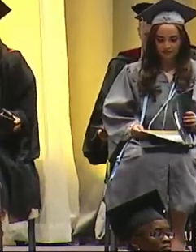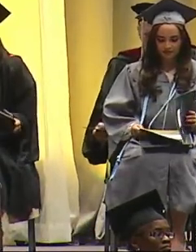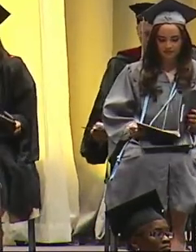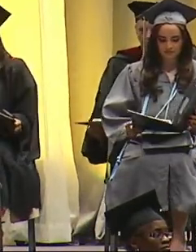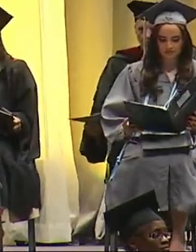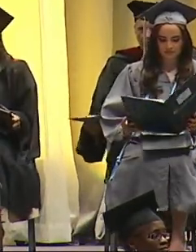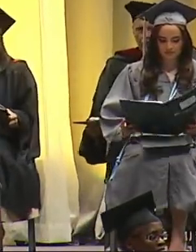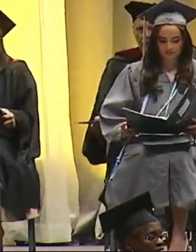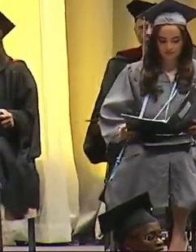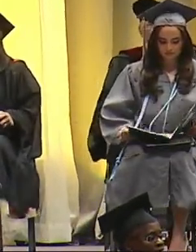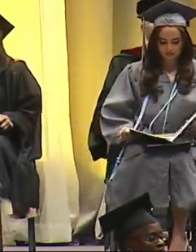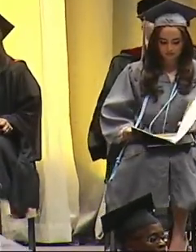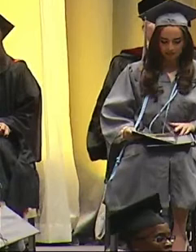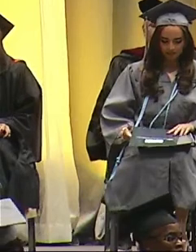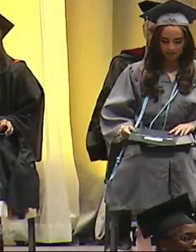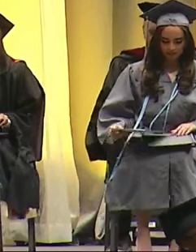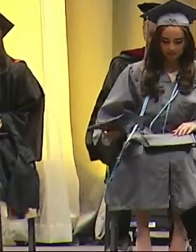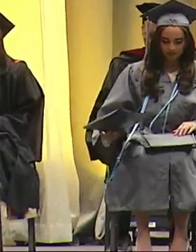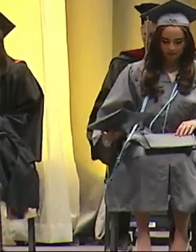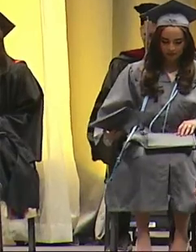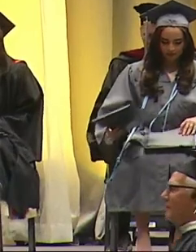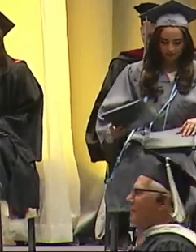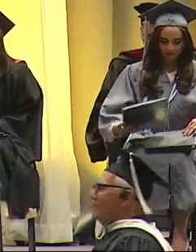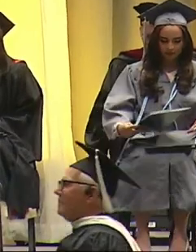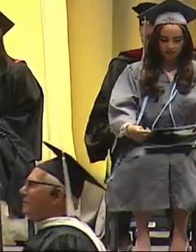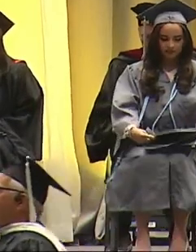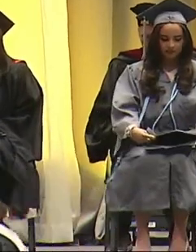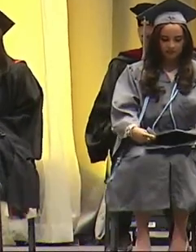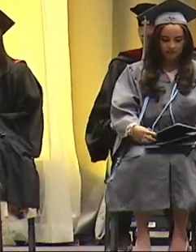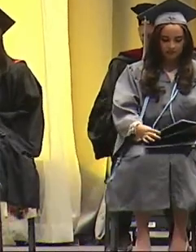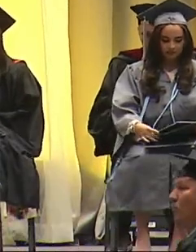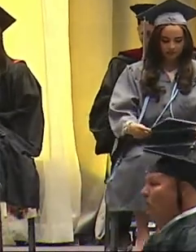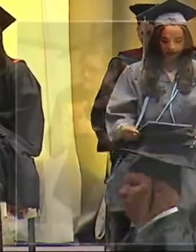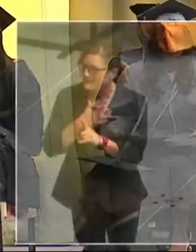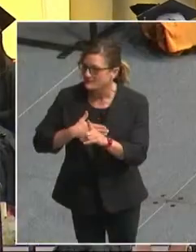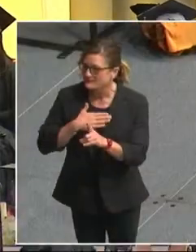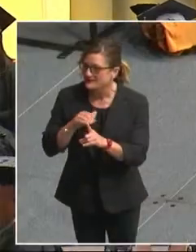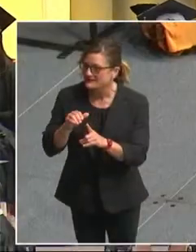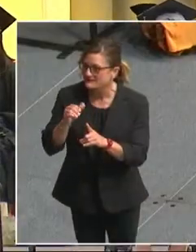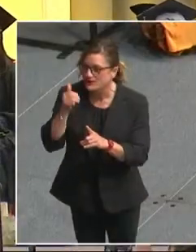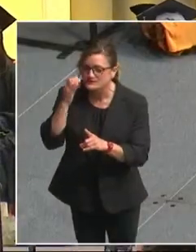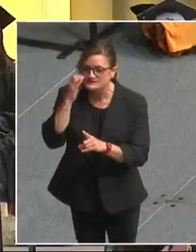I would like to ask you to turn your cell phones off, please.